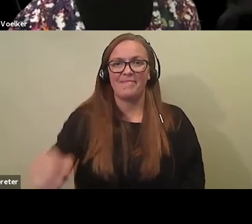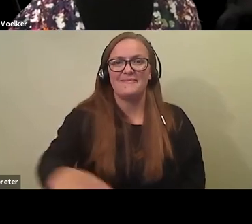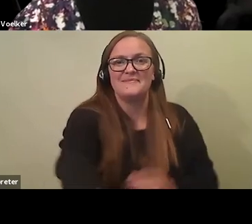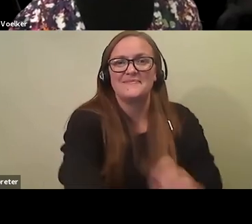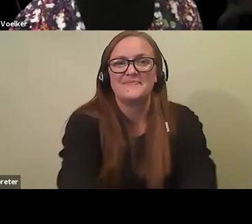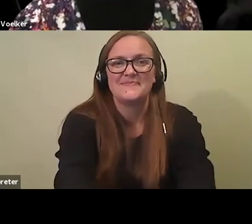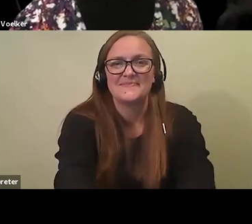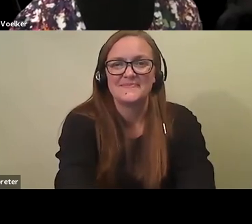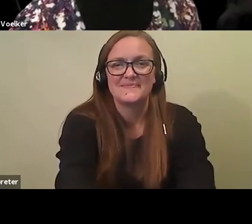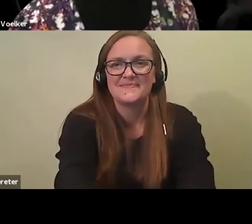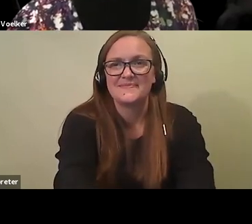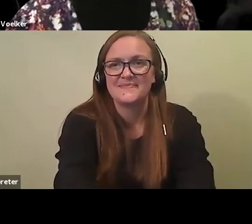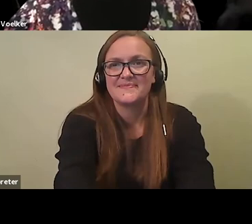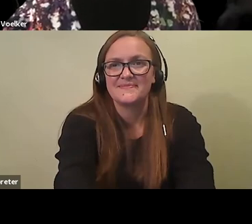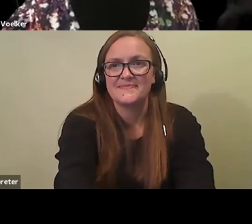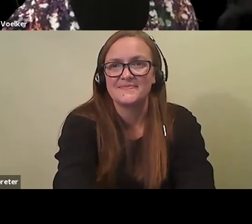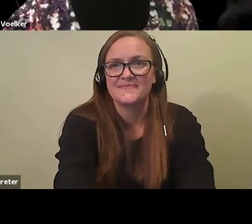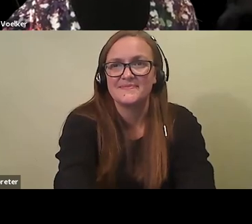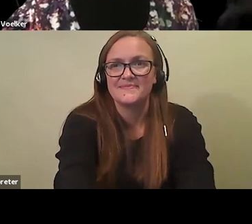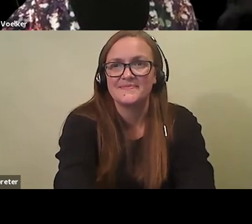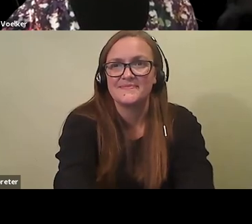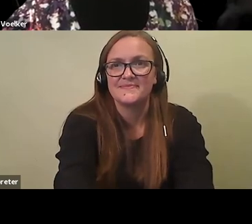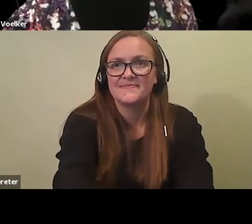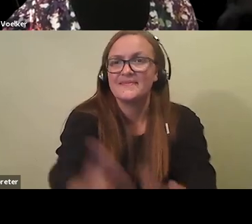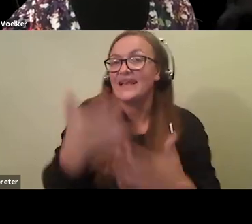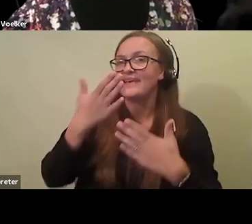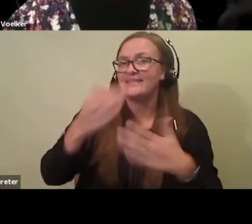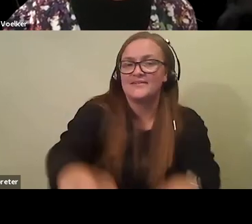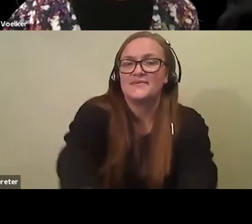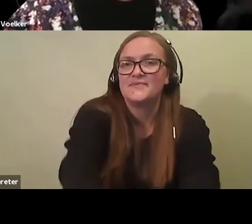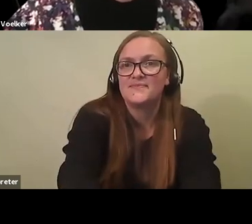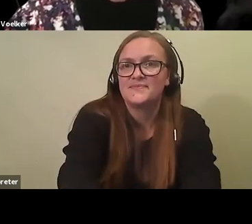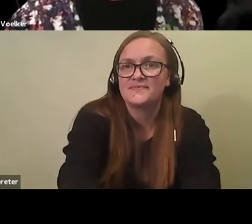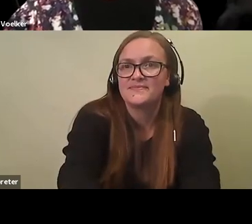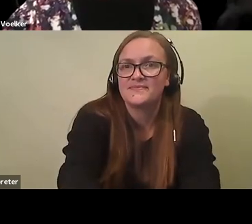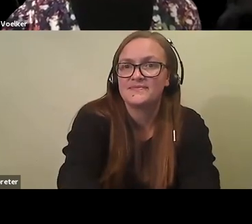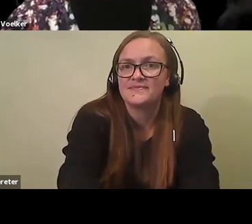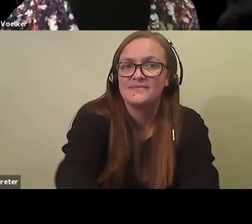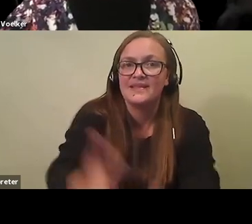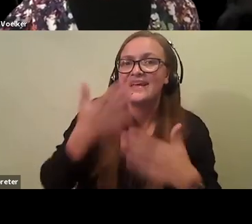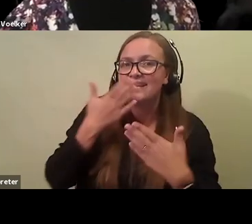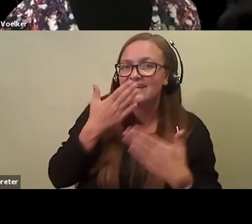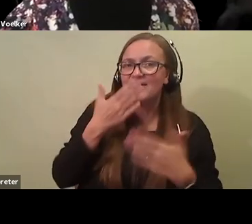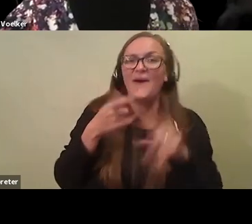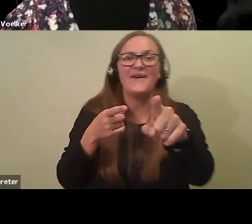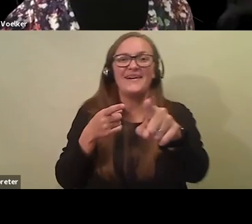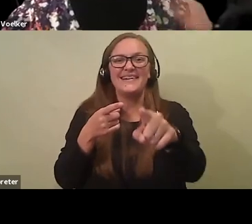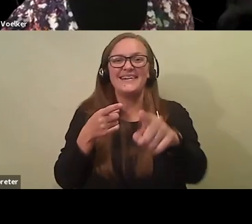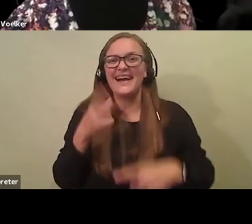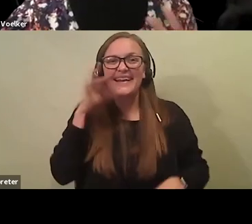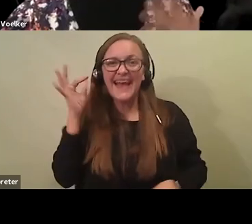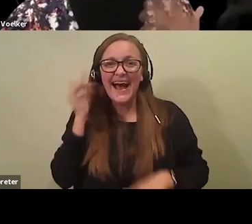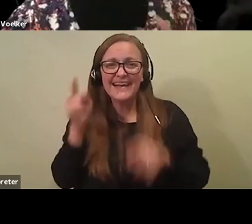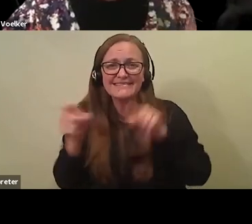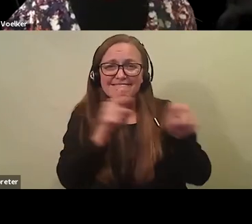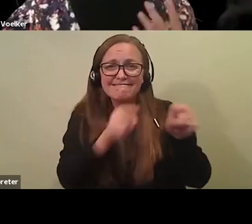Fascinating. Thank you. Thank you so much. Speaking of Barbara and her, oh my gosh, wow, there's just cats left and right. I'm so excited about all of